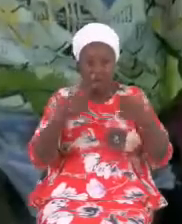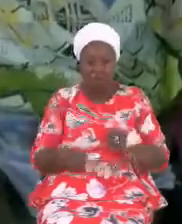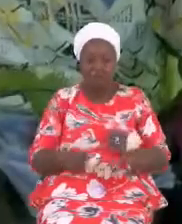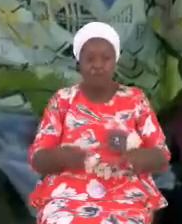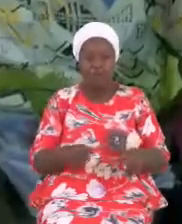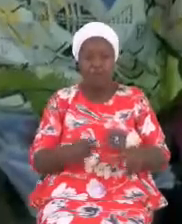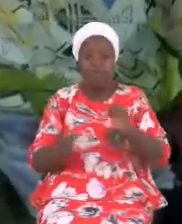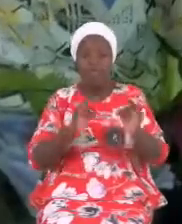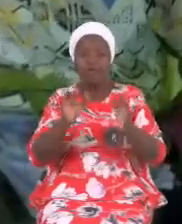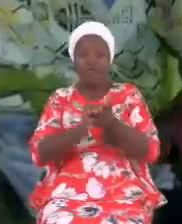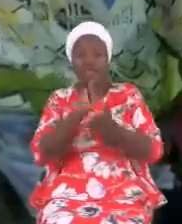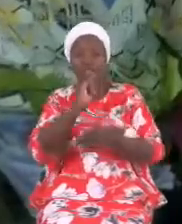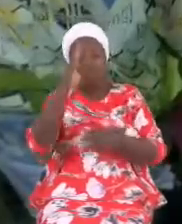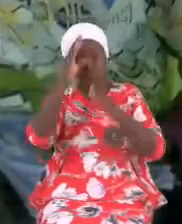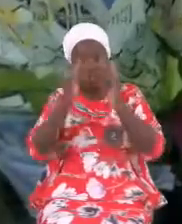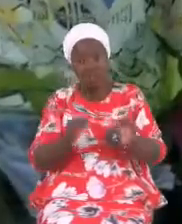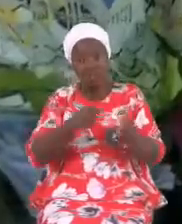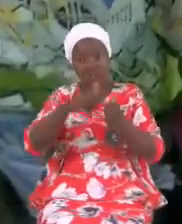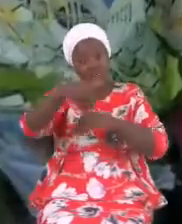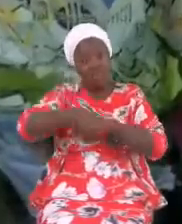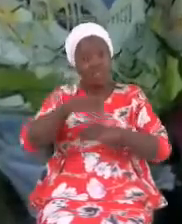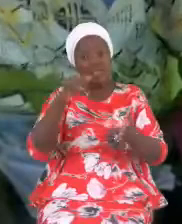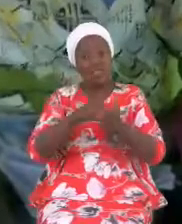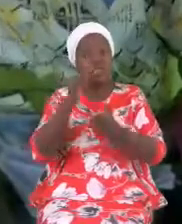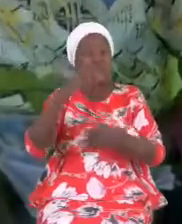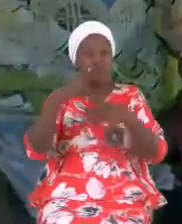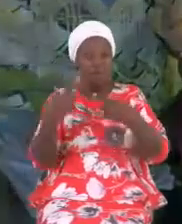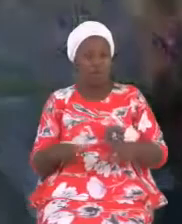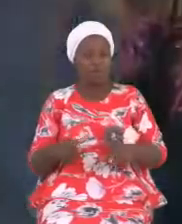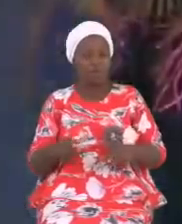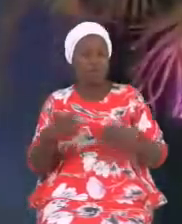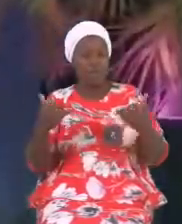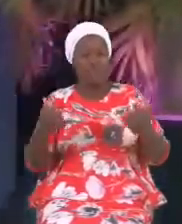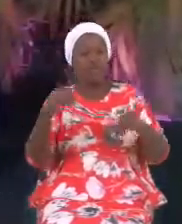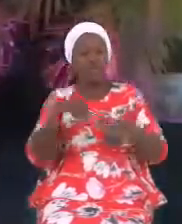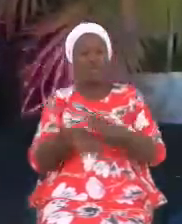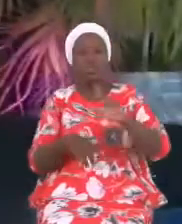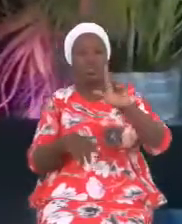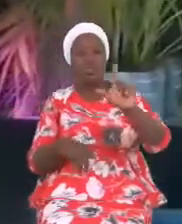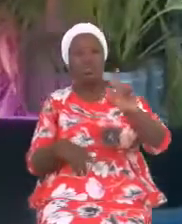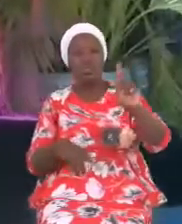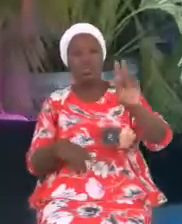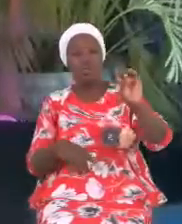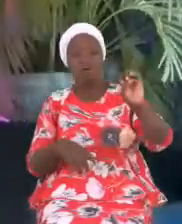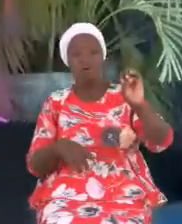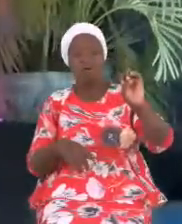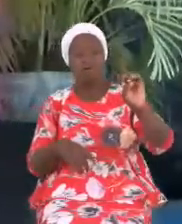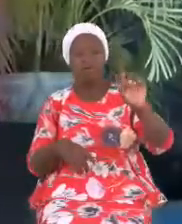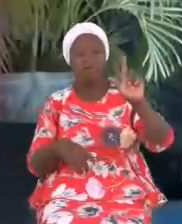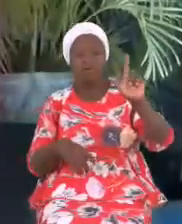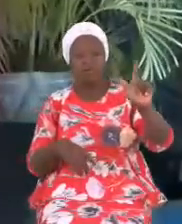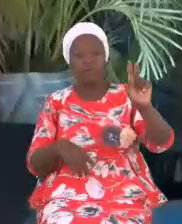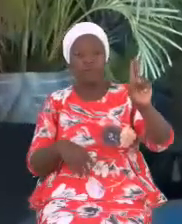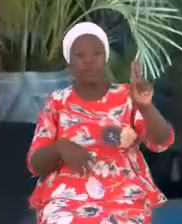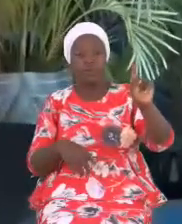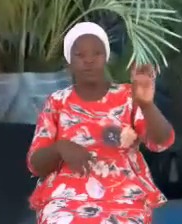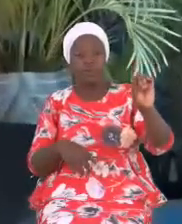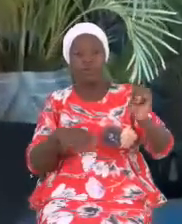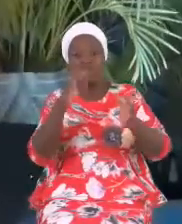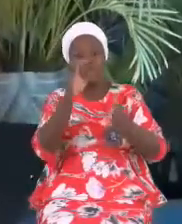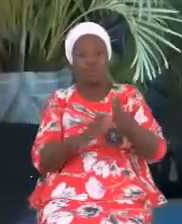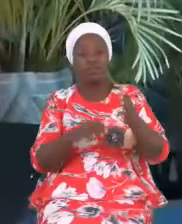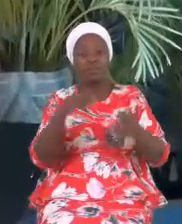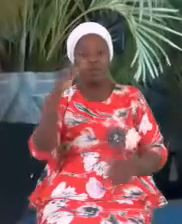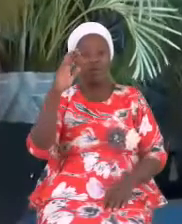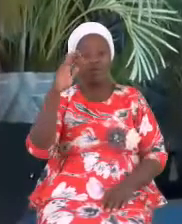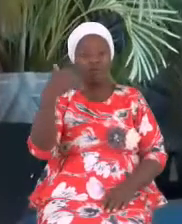look at this story. Look at this story. It's in Luke chapter 15, verse 18. Luke chapter